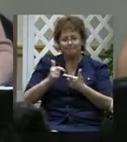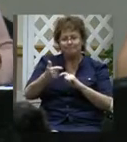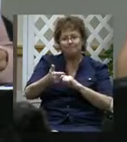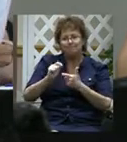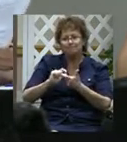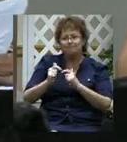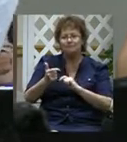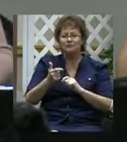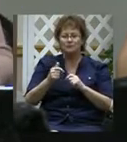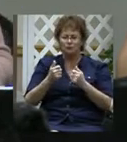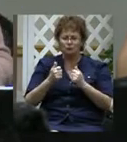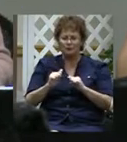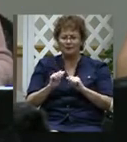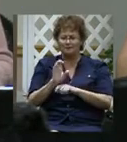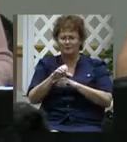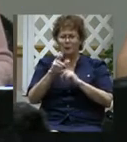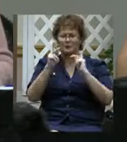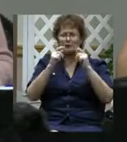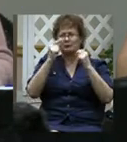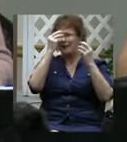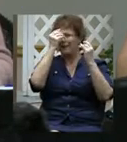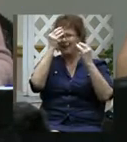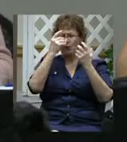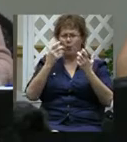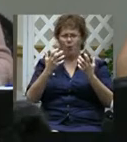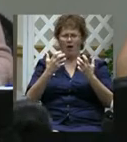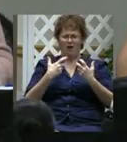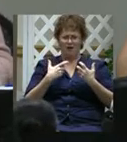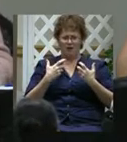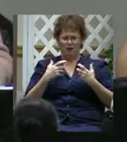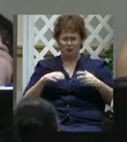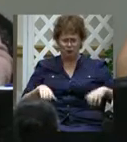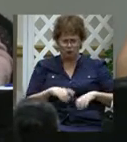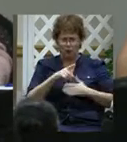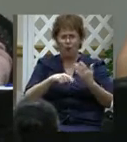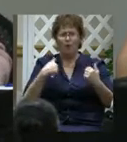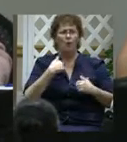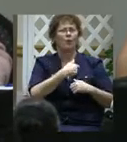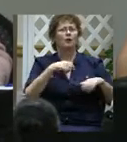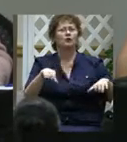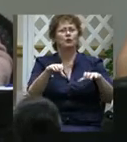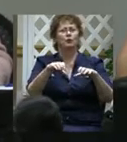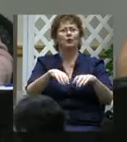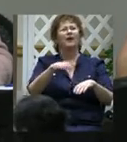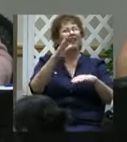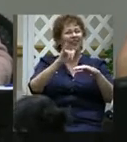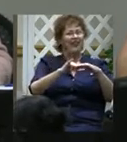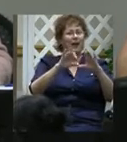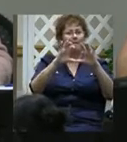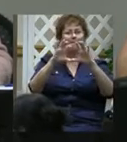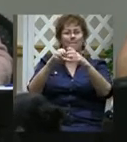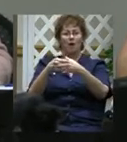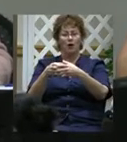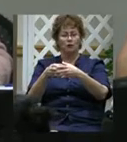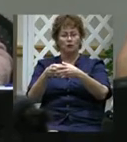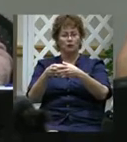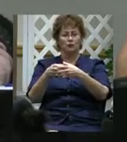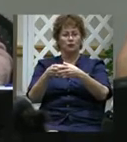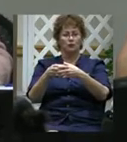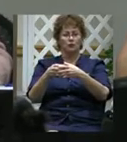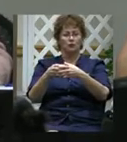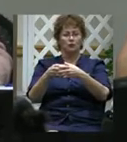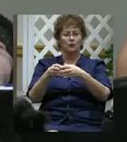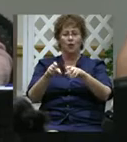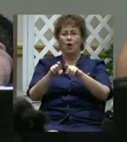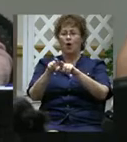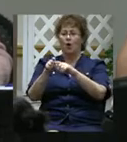to make people think about why we do what we do. And that fundamentals module is also, we